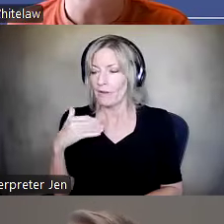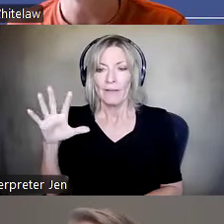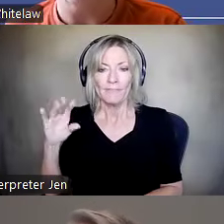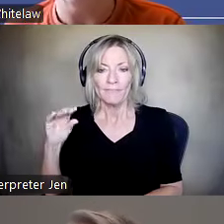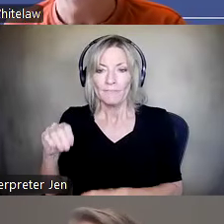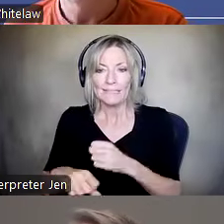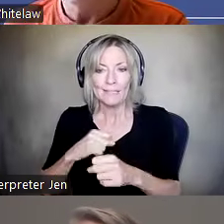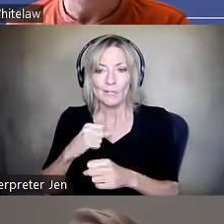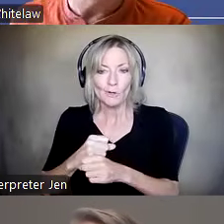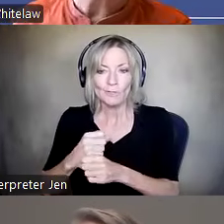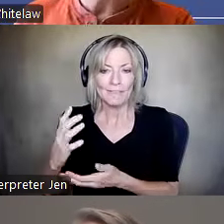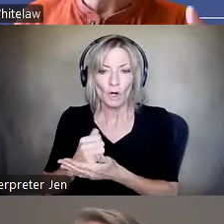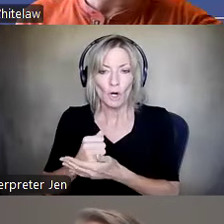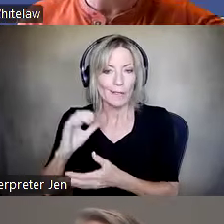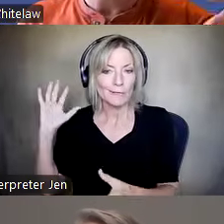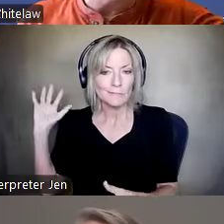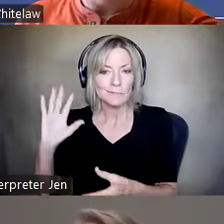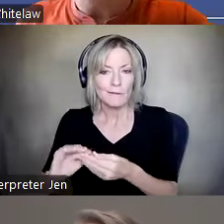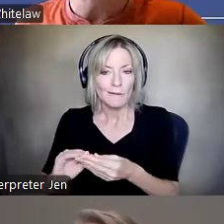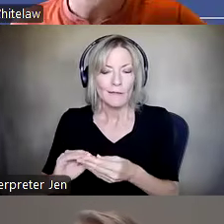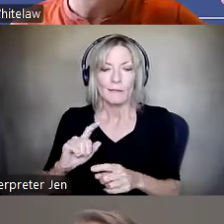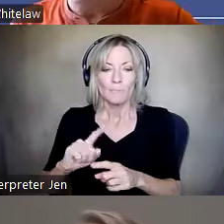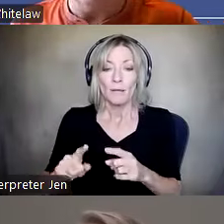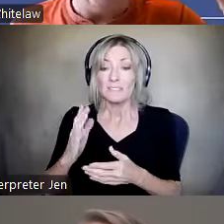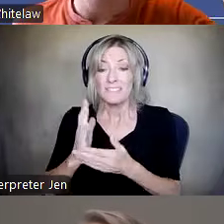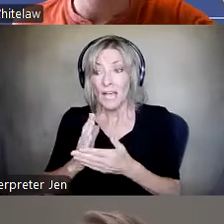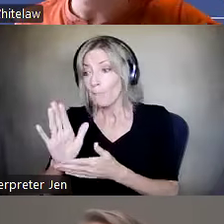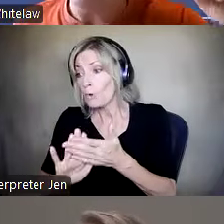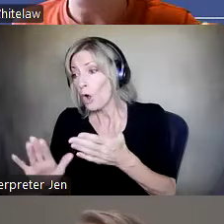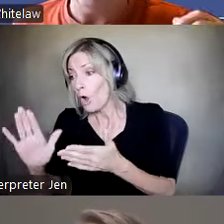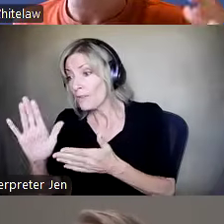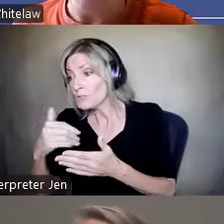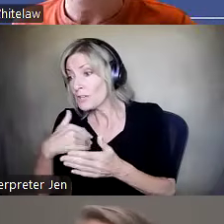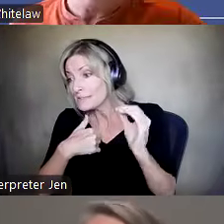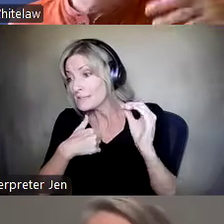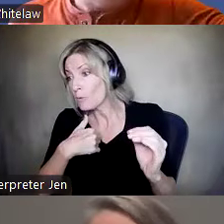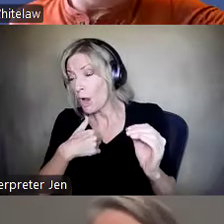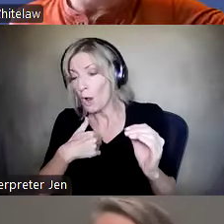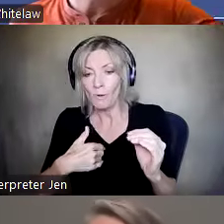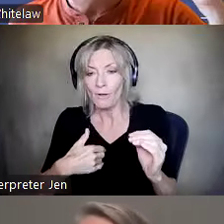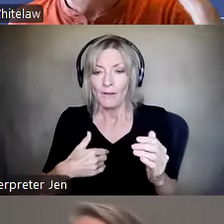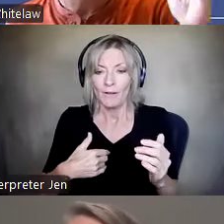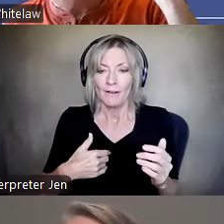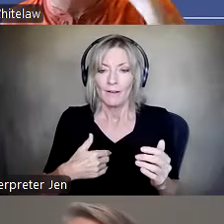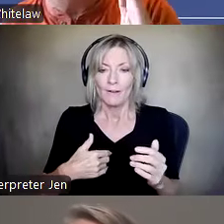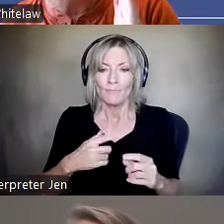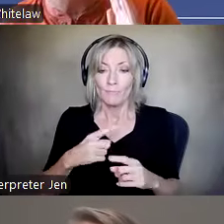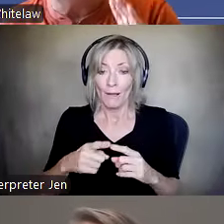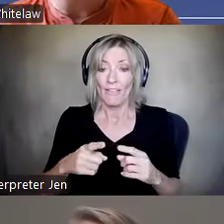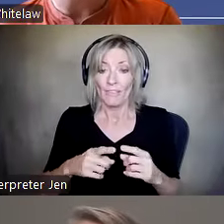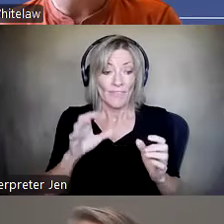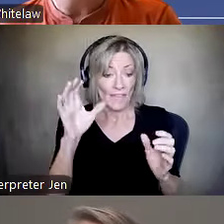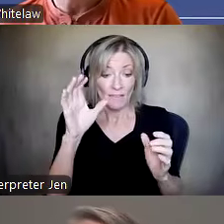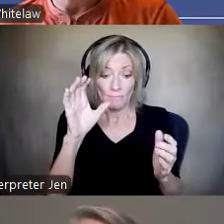of earnings. But obviously, some of them I was in college, so I had zero or nothing though. But they literally look at your